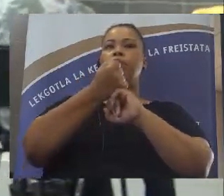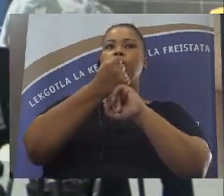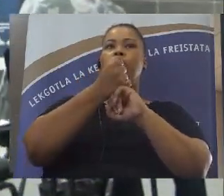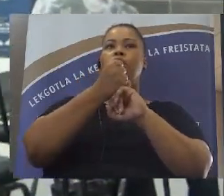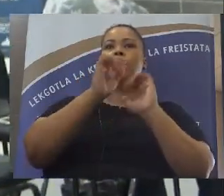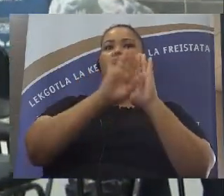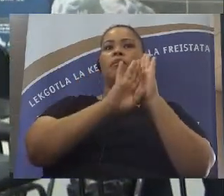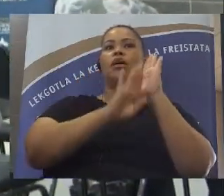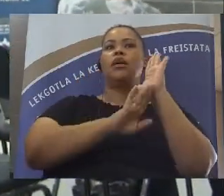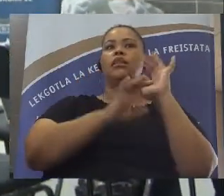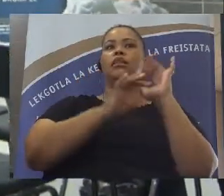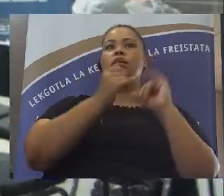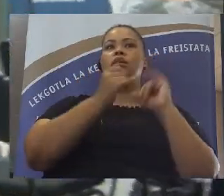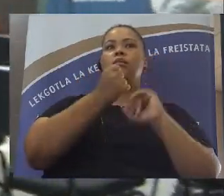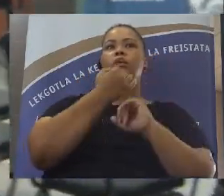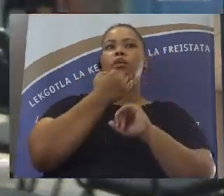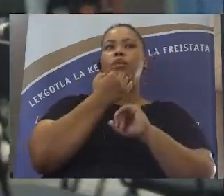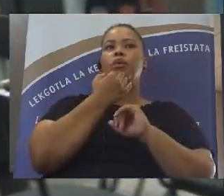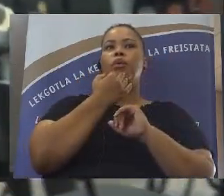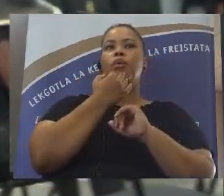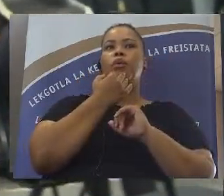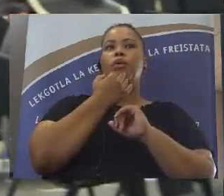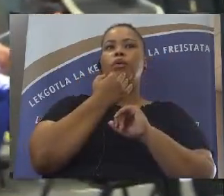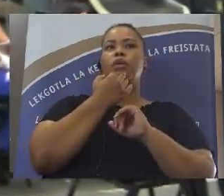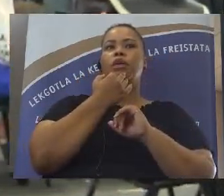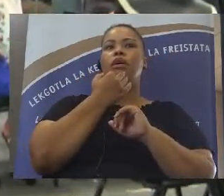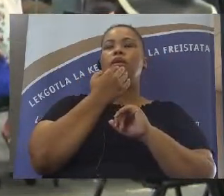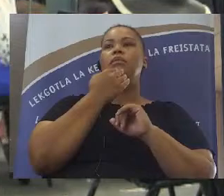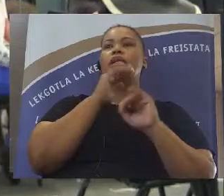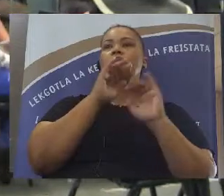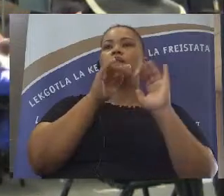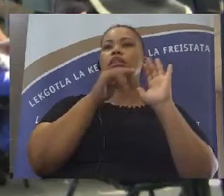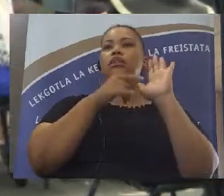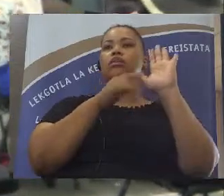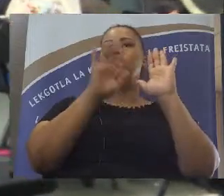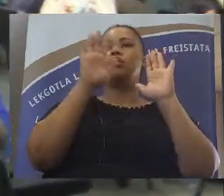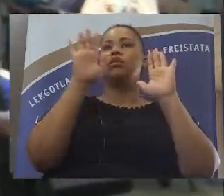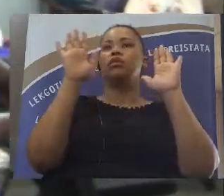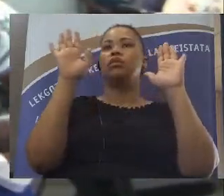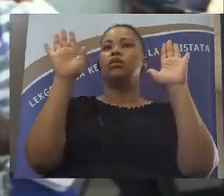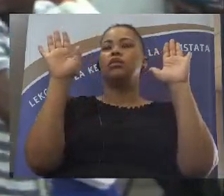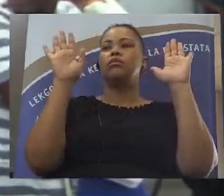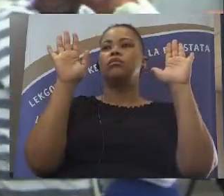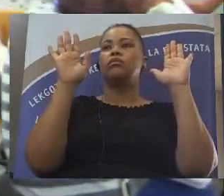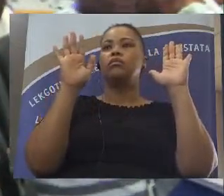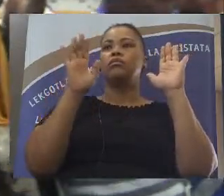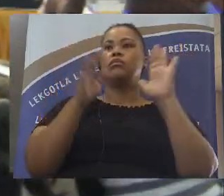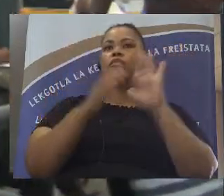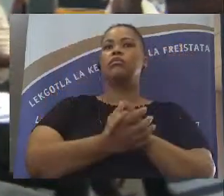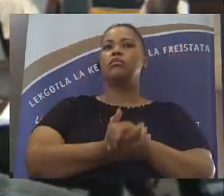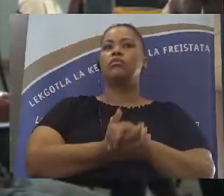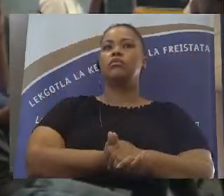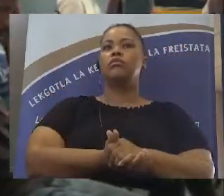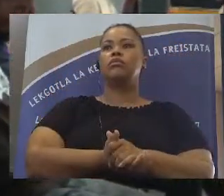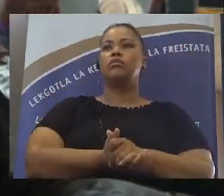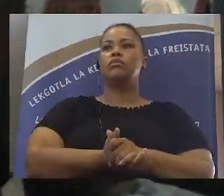ba supportang this bill to be passed, can you raise up your hands?